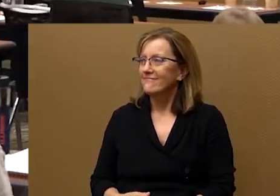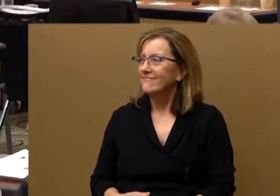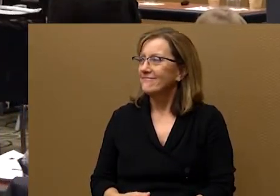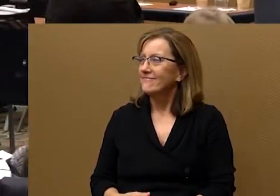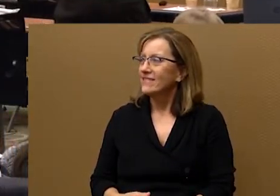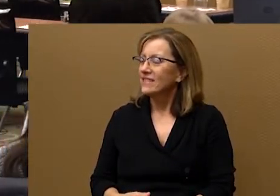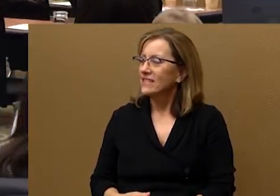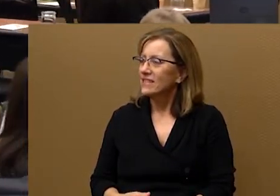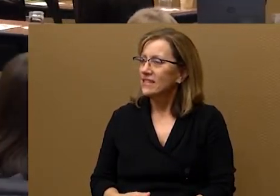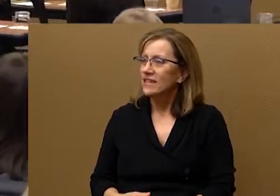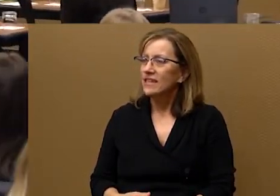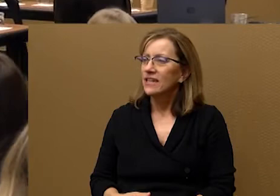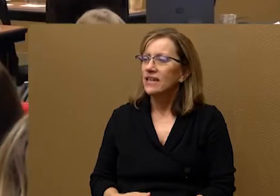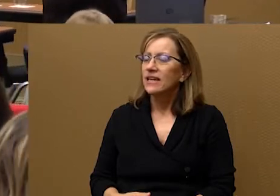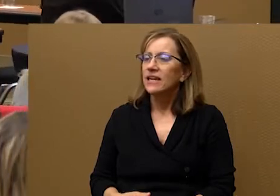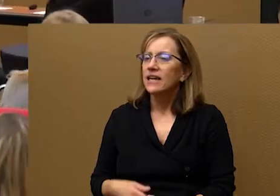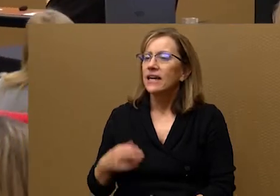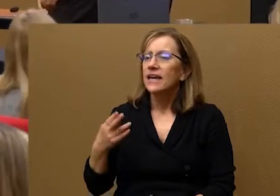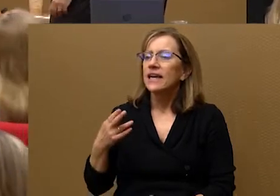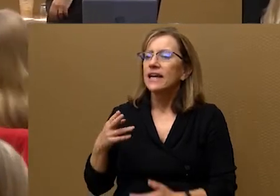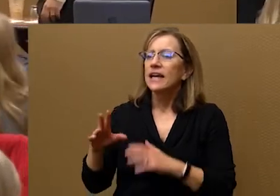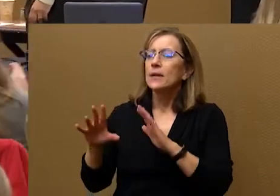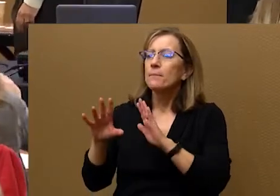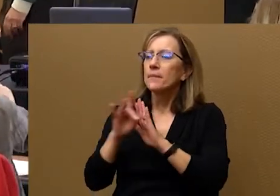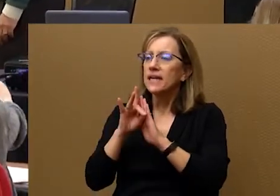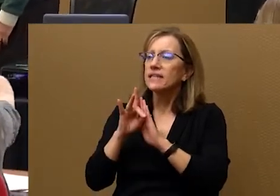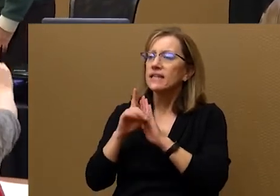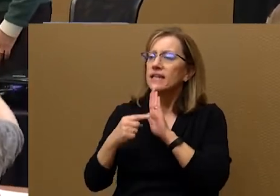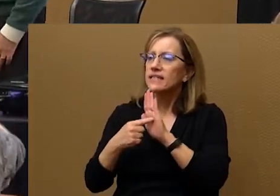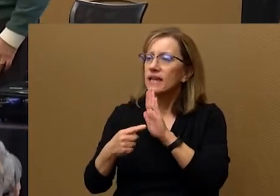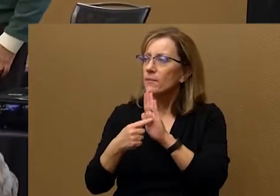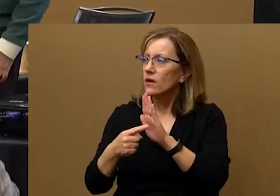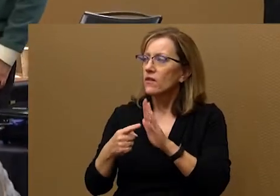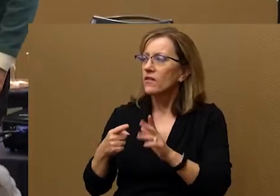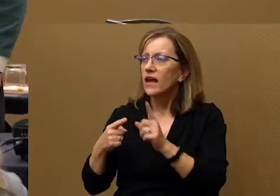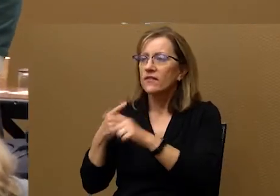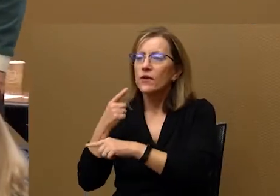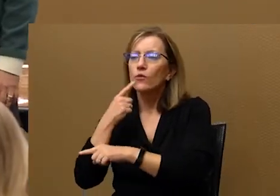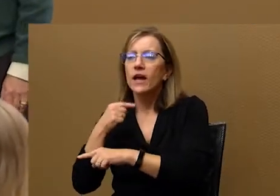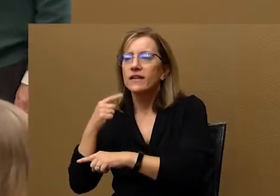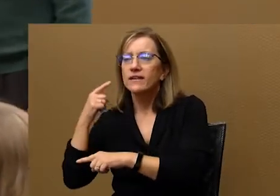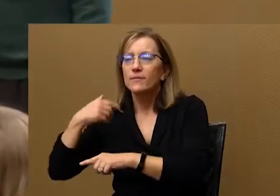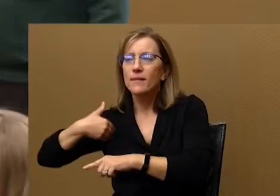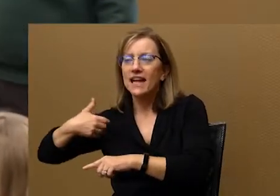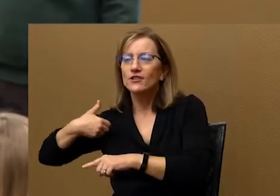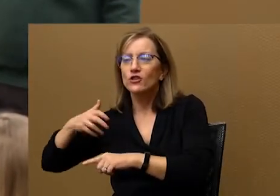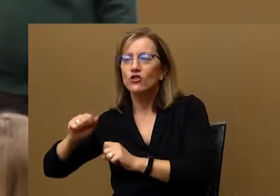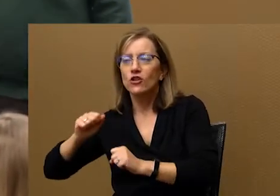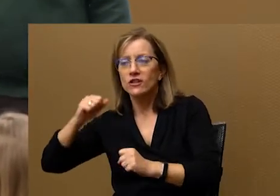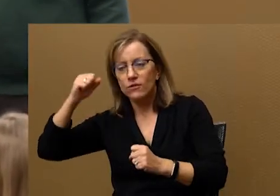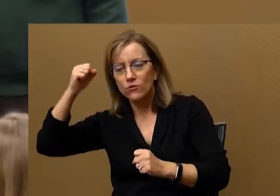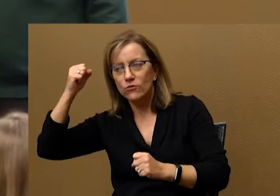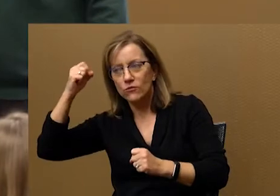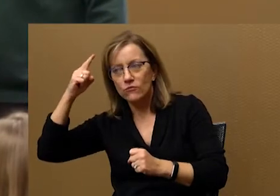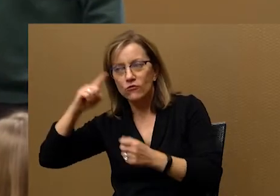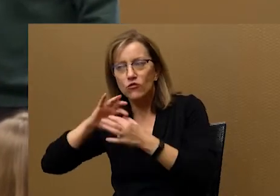He chose an example that the red guy could relate to.